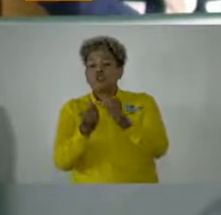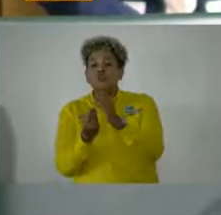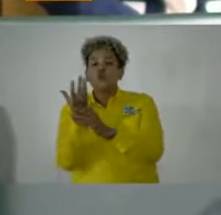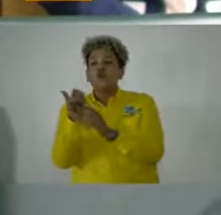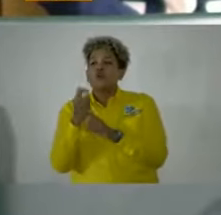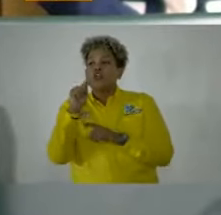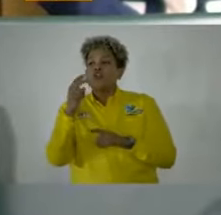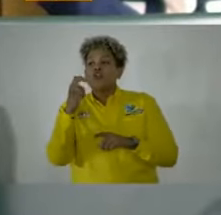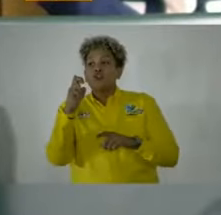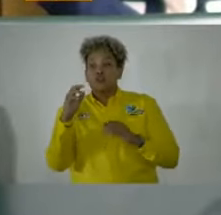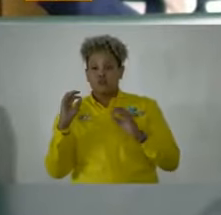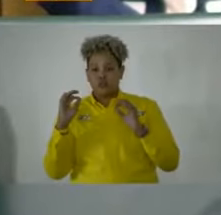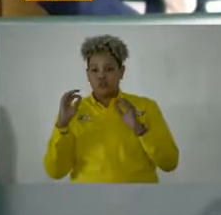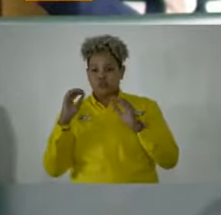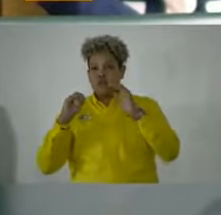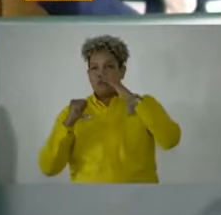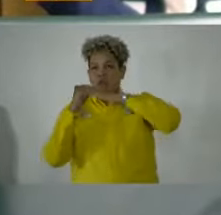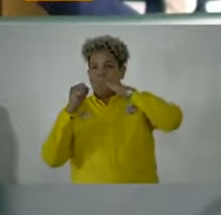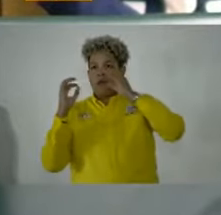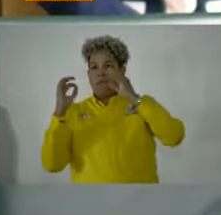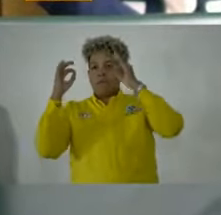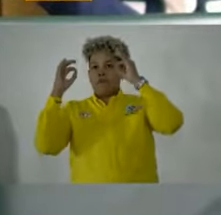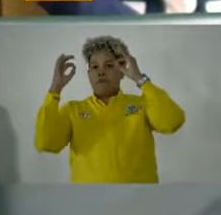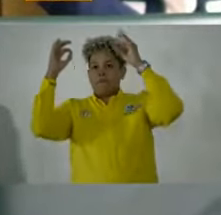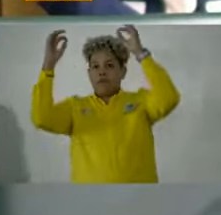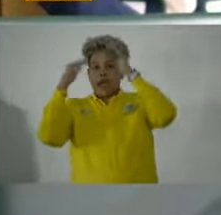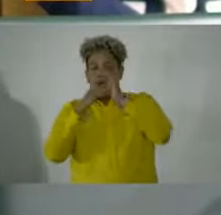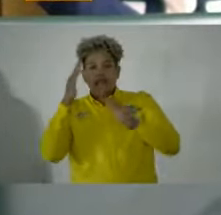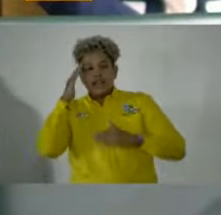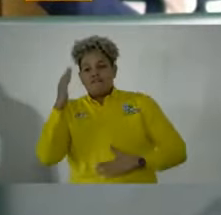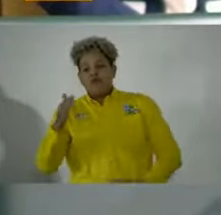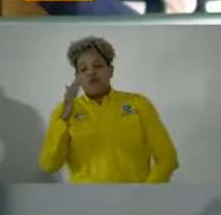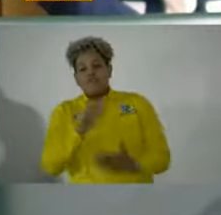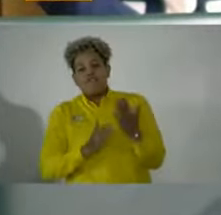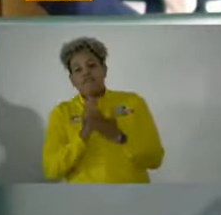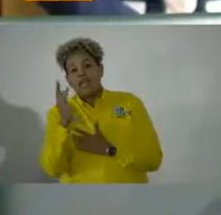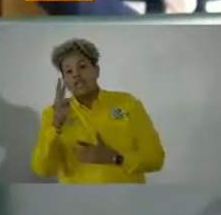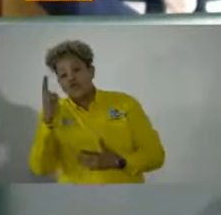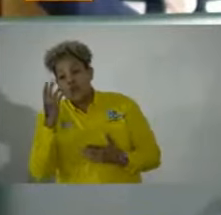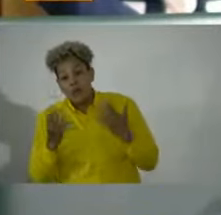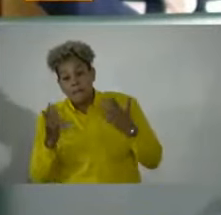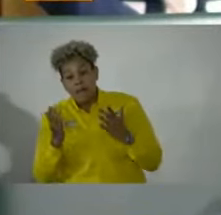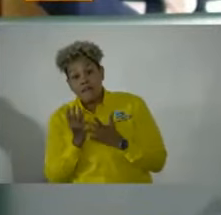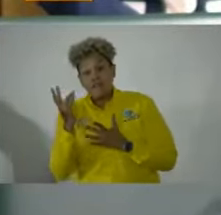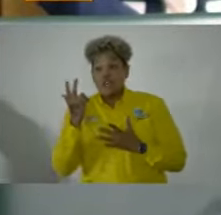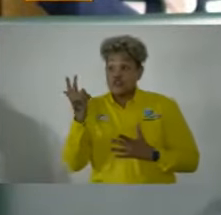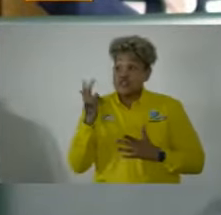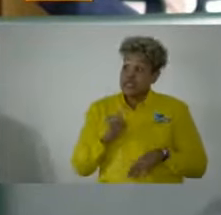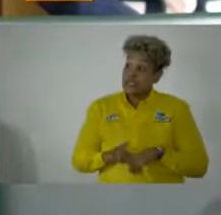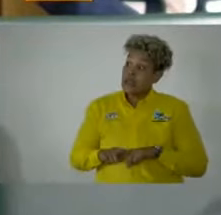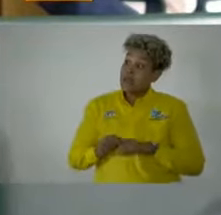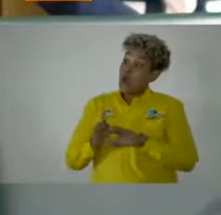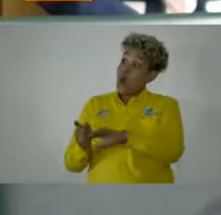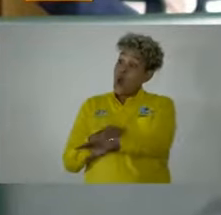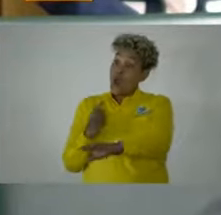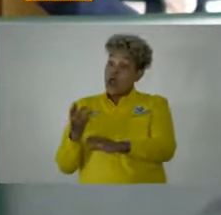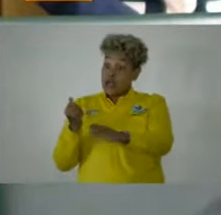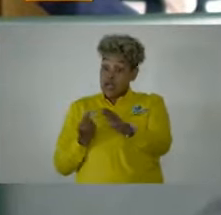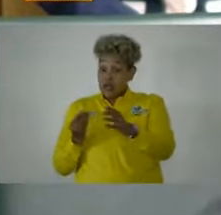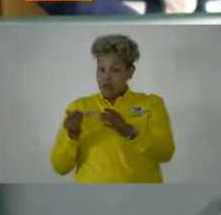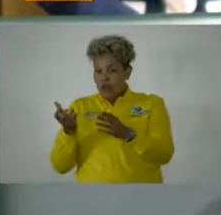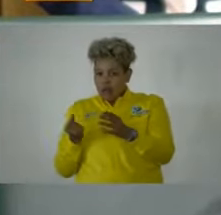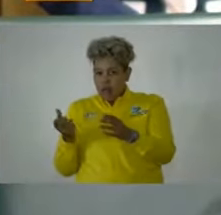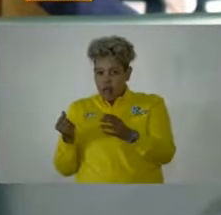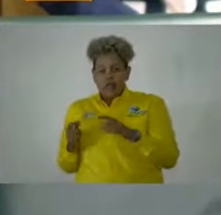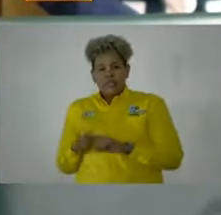the threshold can be adjusted again in the future, in phase two, and maybe even phase three, depending how long it takes. So,